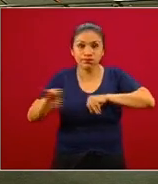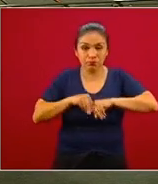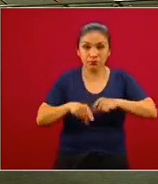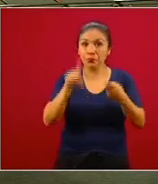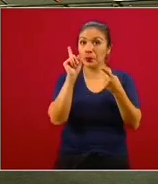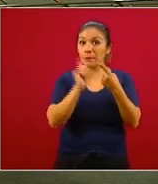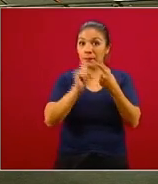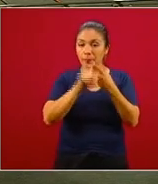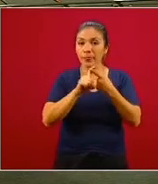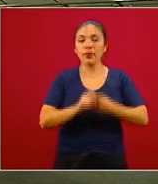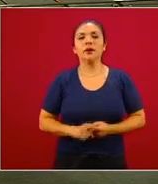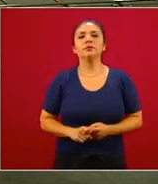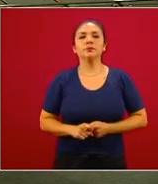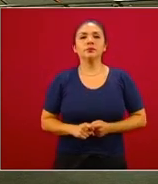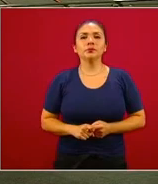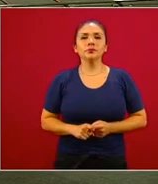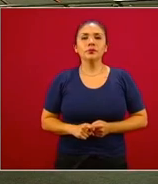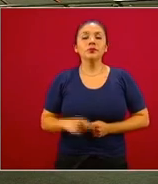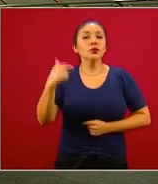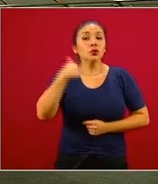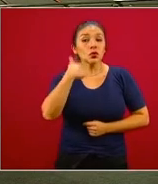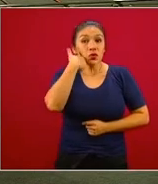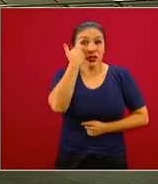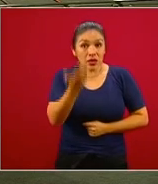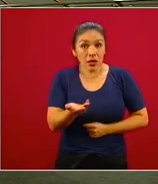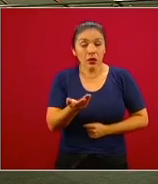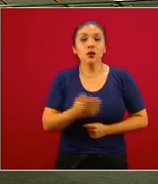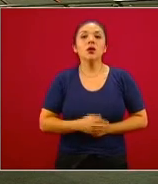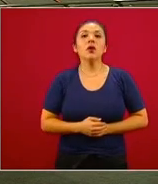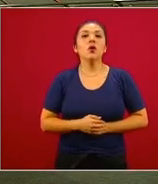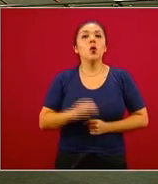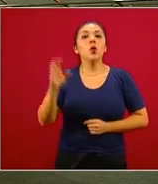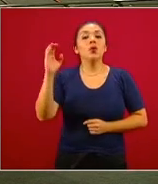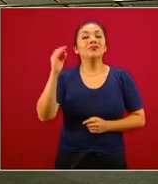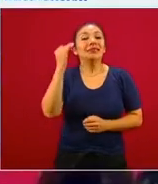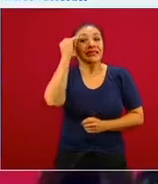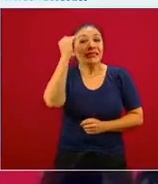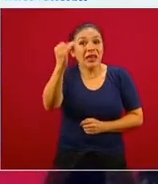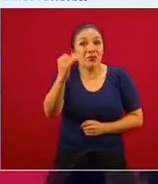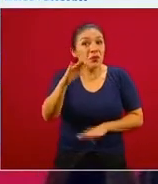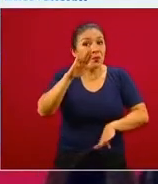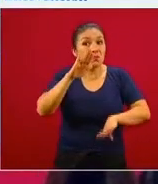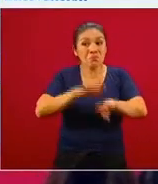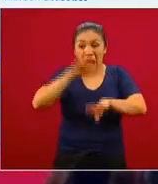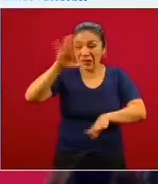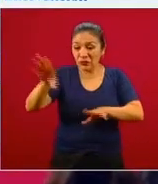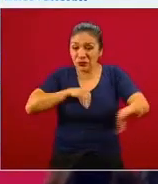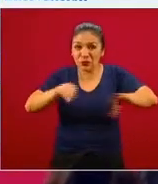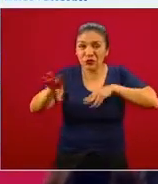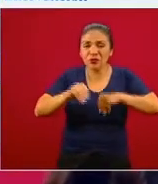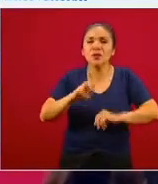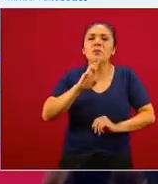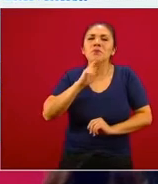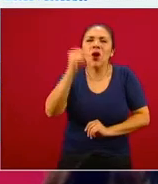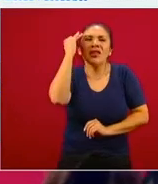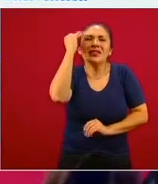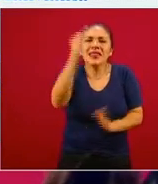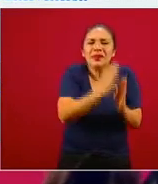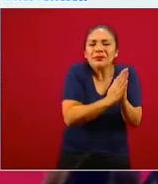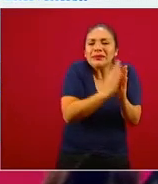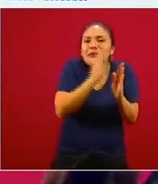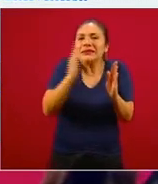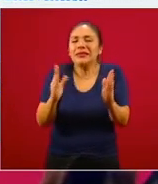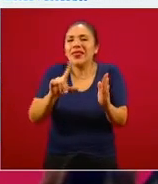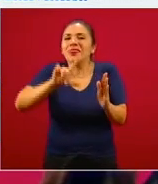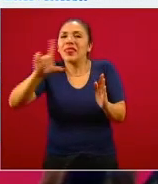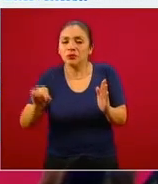epidemic, there are three important aspects. First of all, we want to delay this peak